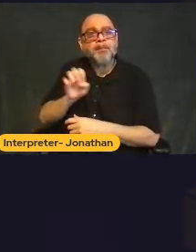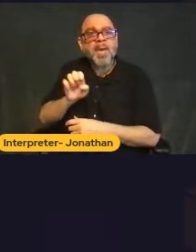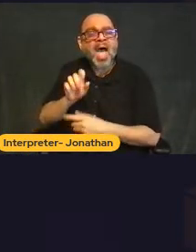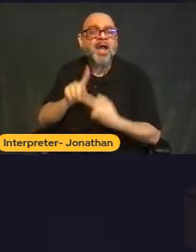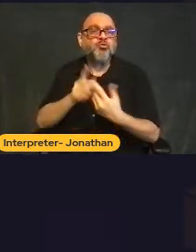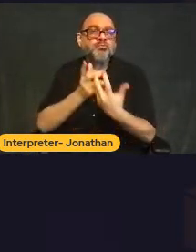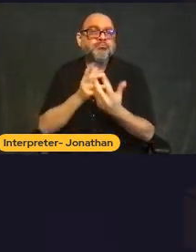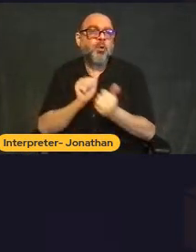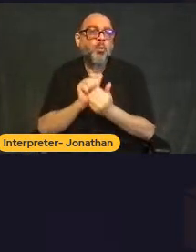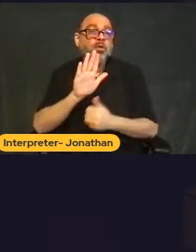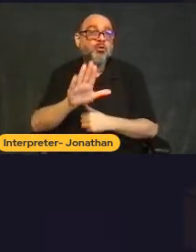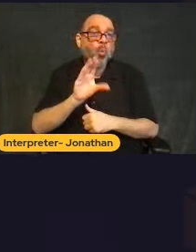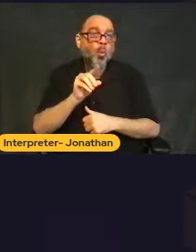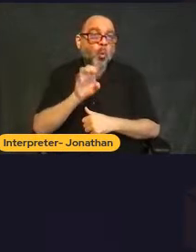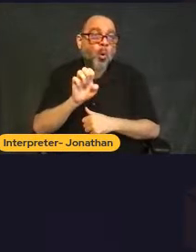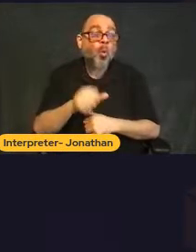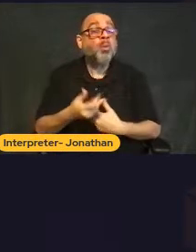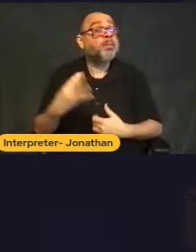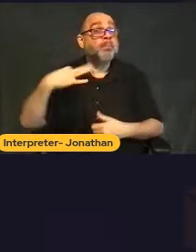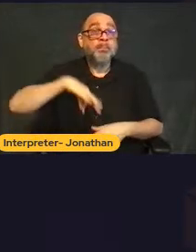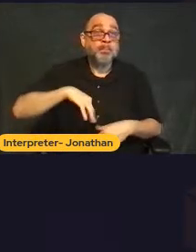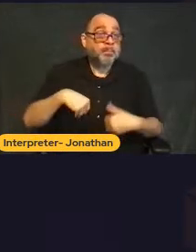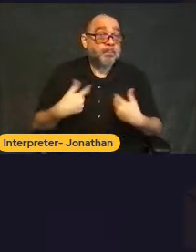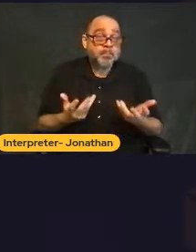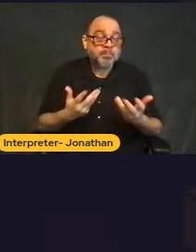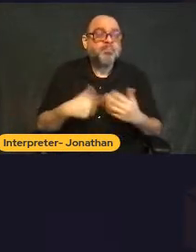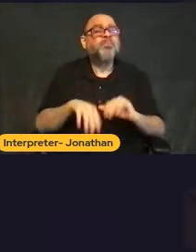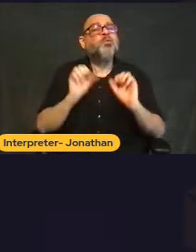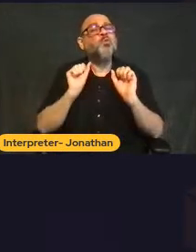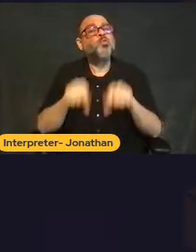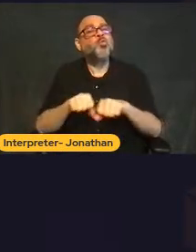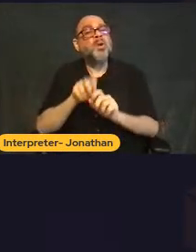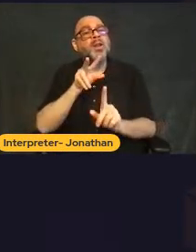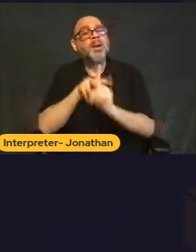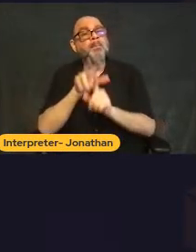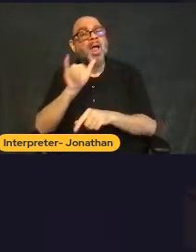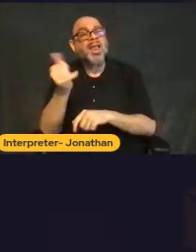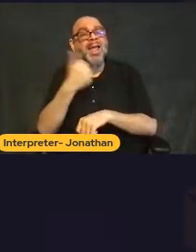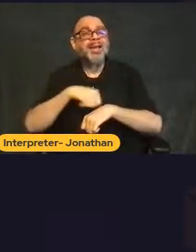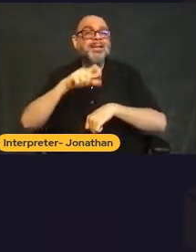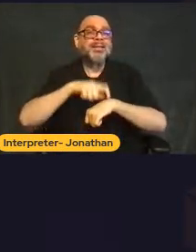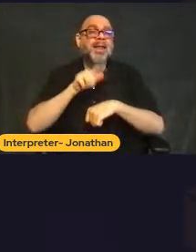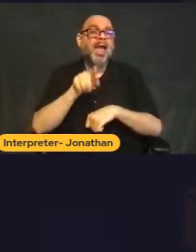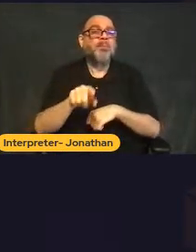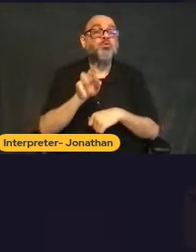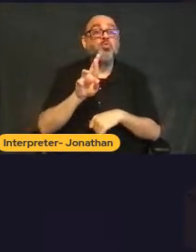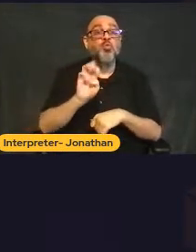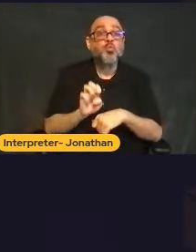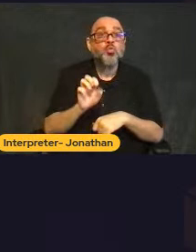the benefit here is that you can have those tweaks applied whenever you regenerate a diagram.